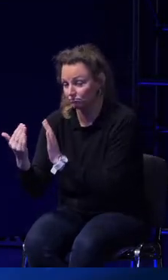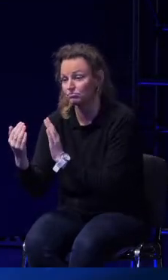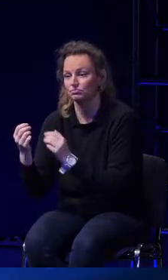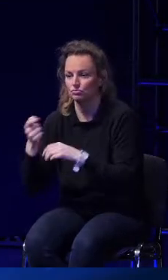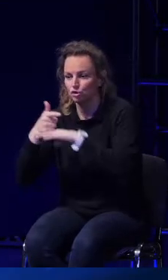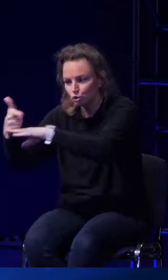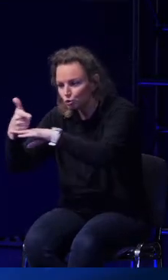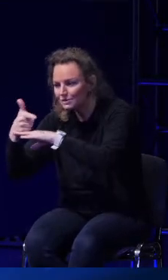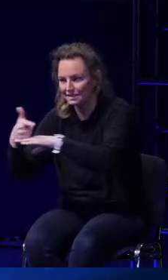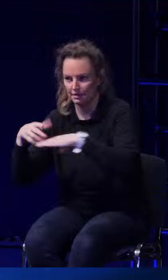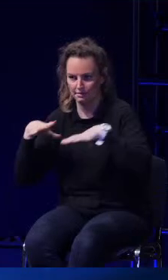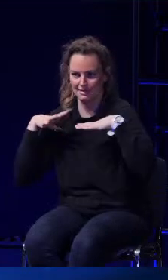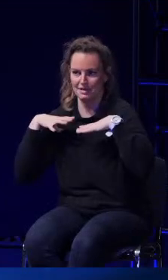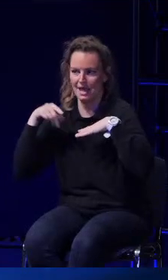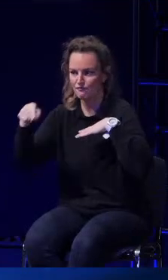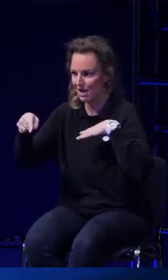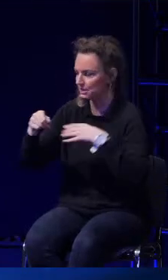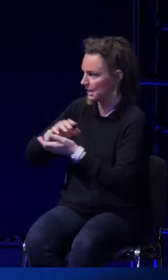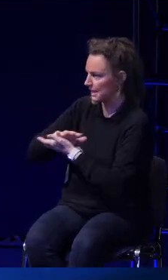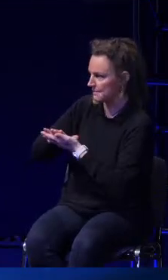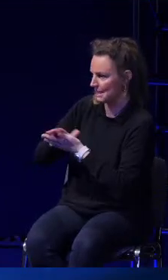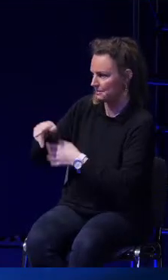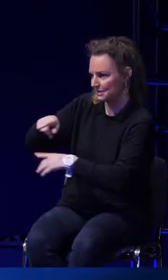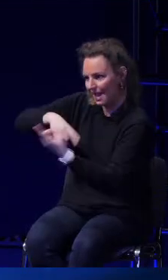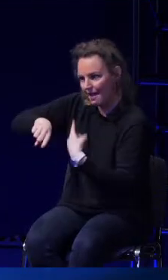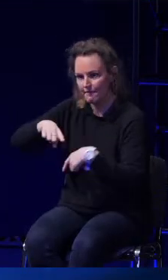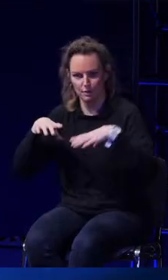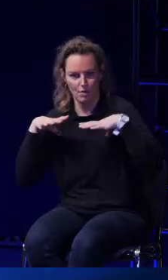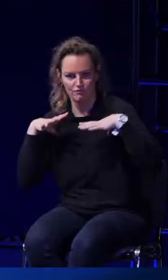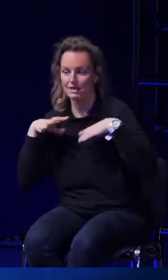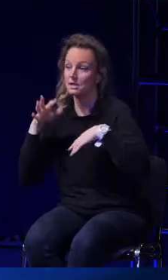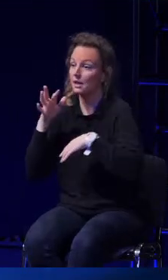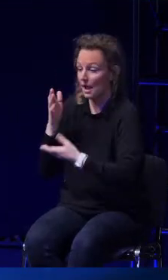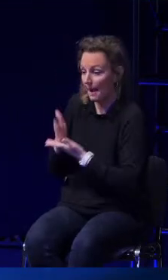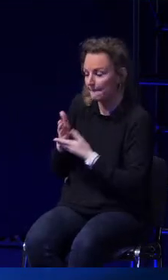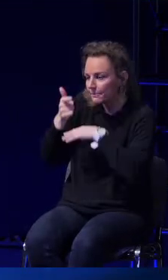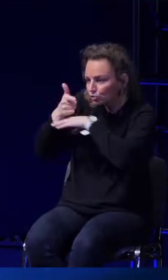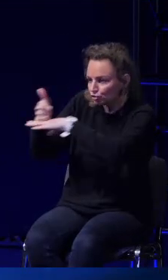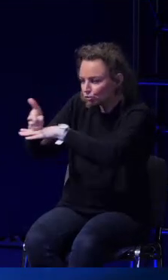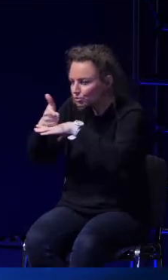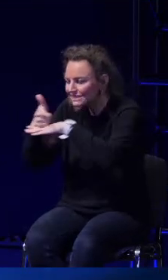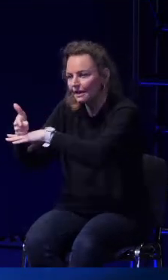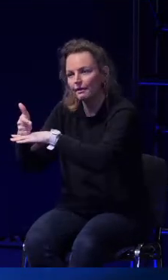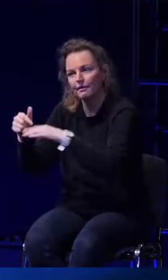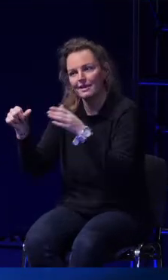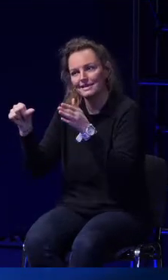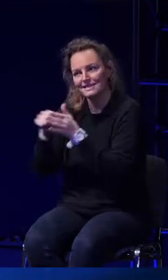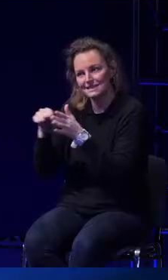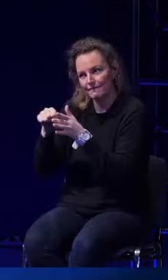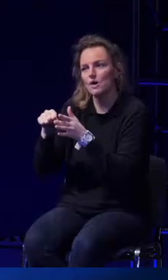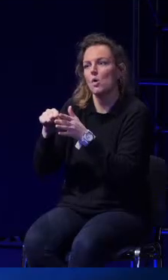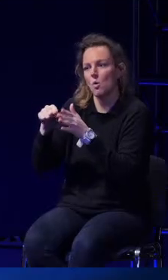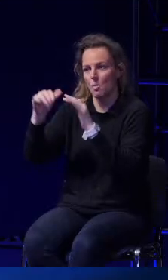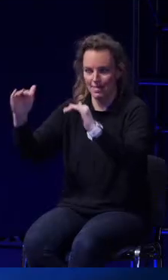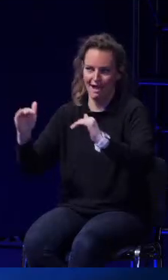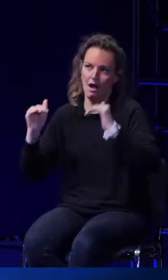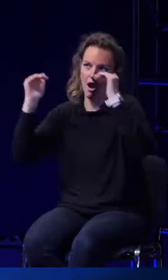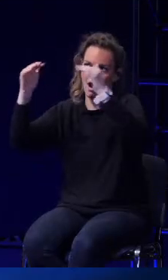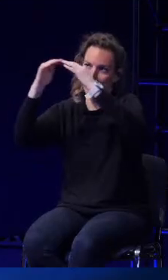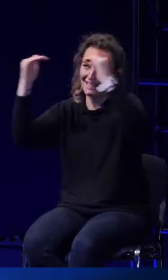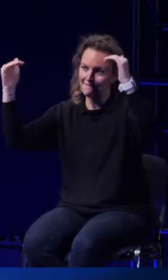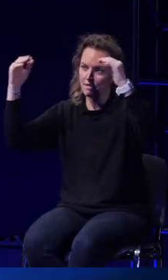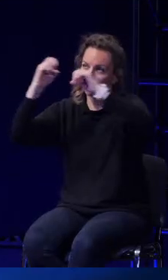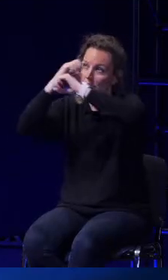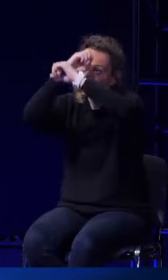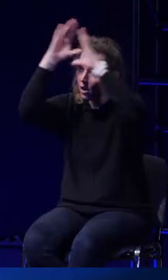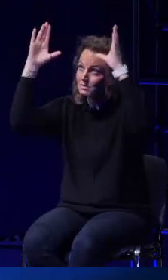face, and the shoot, once the shoot itself starts, it's really difficult to keep that type of sort of high level concept in your head,